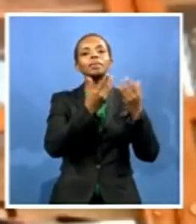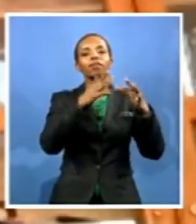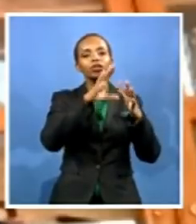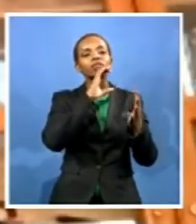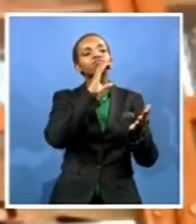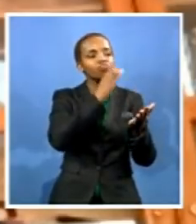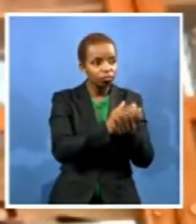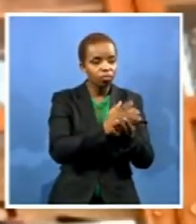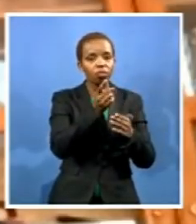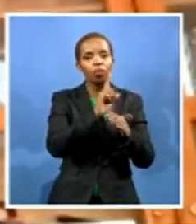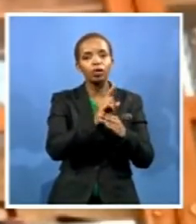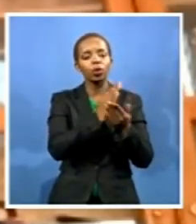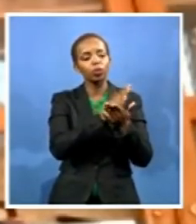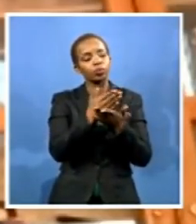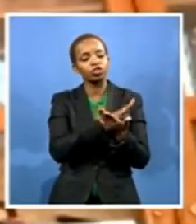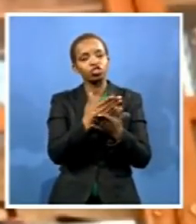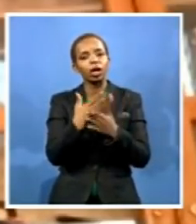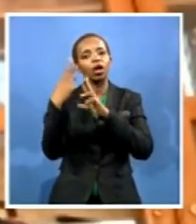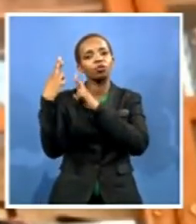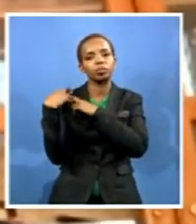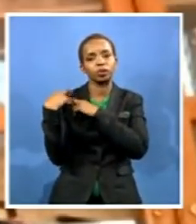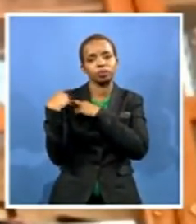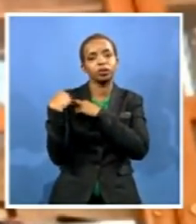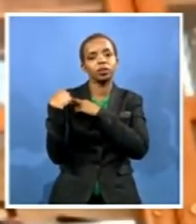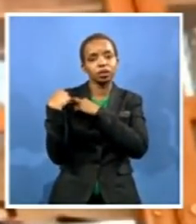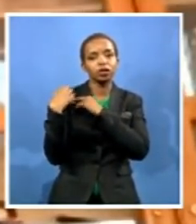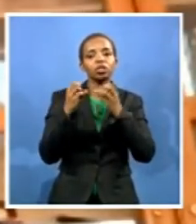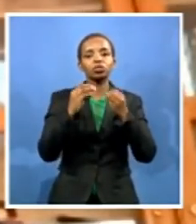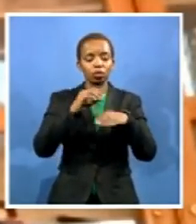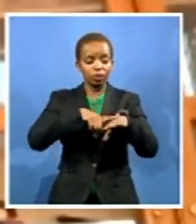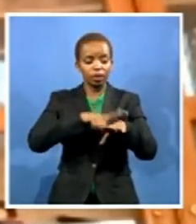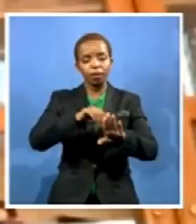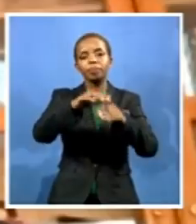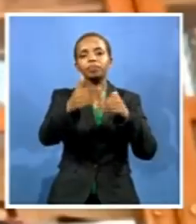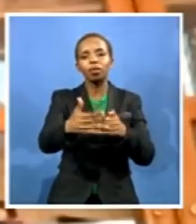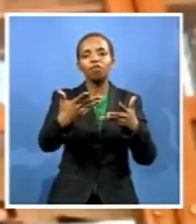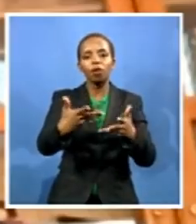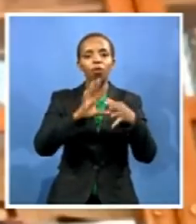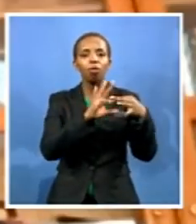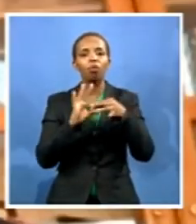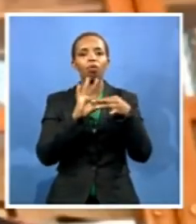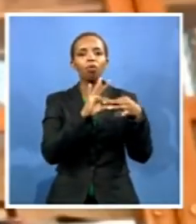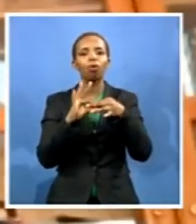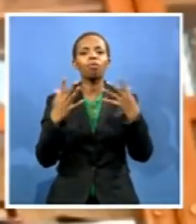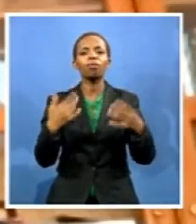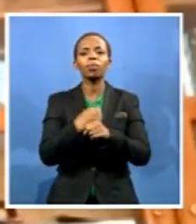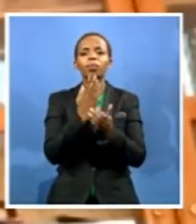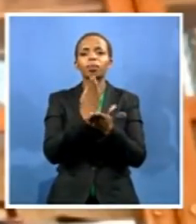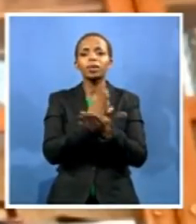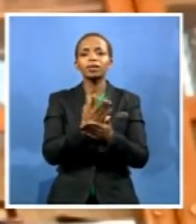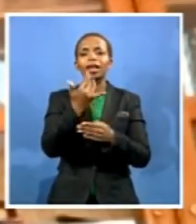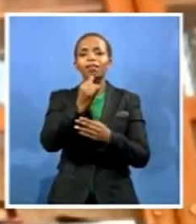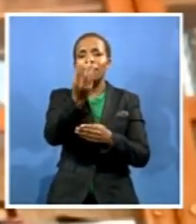negotiating the terms of engagement so that where there's facilities in the private sector, we'll use them and there's no problem. We're now looking